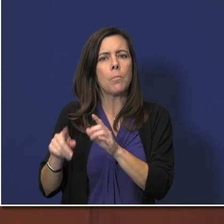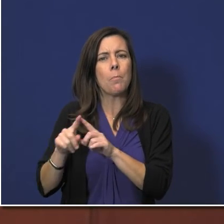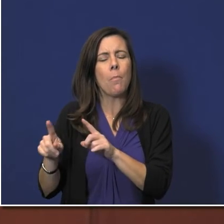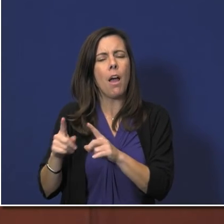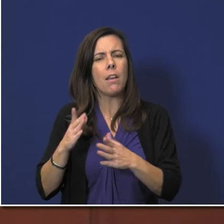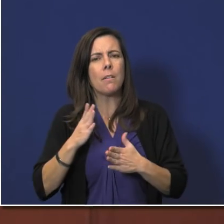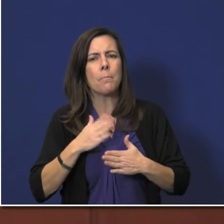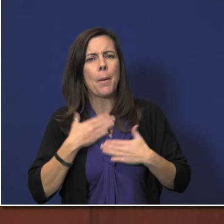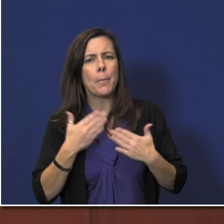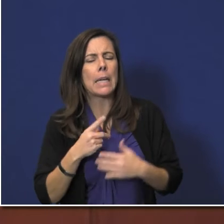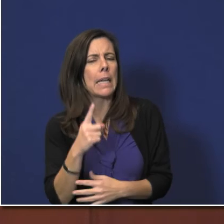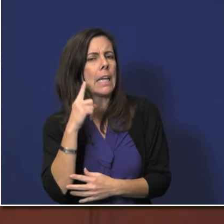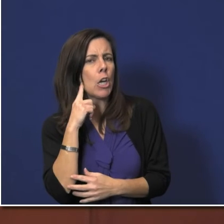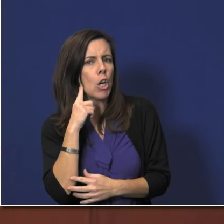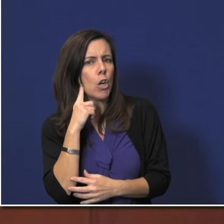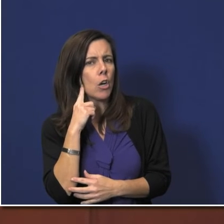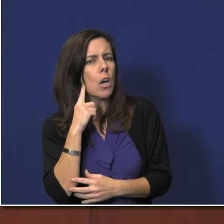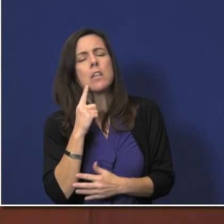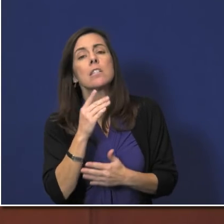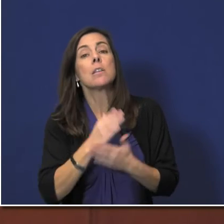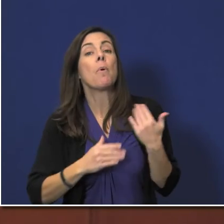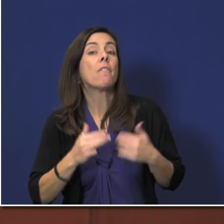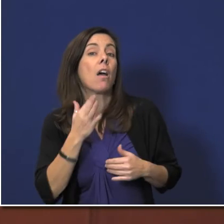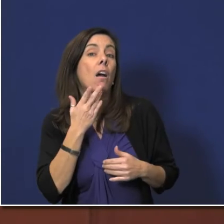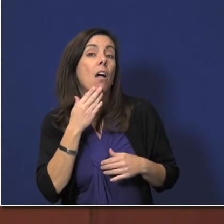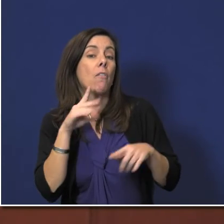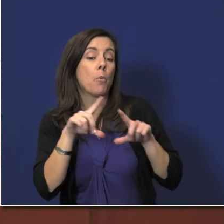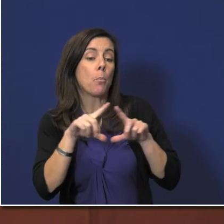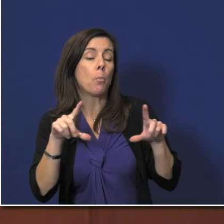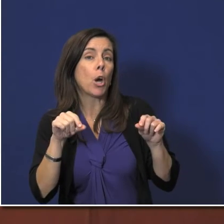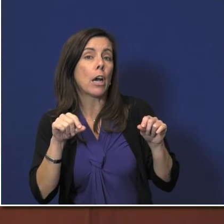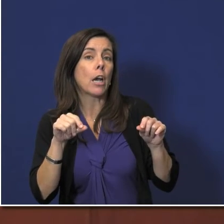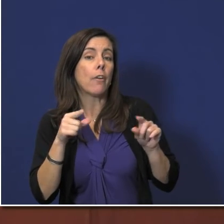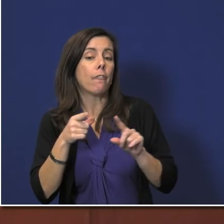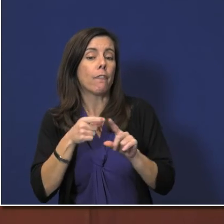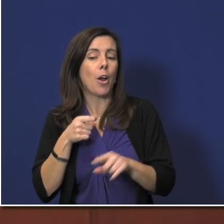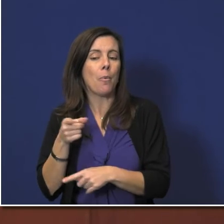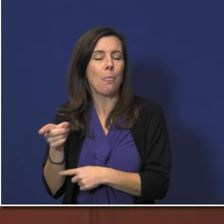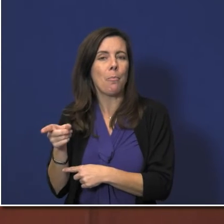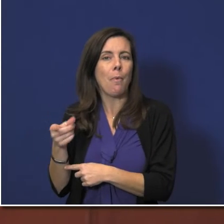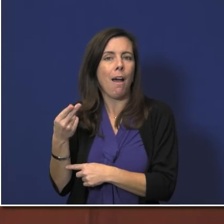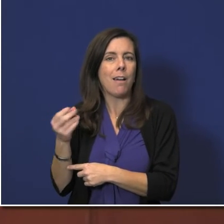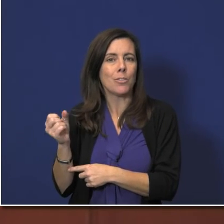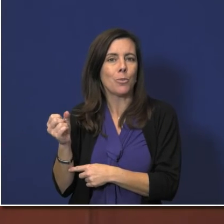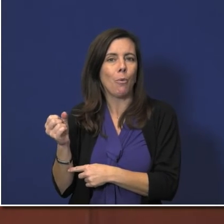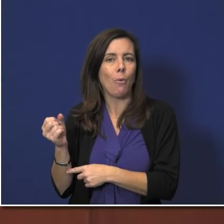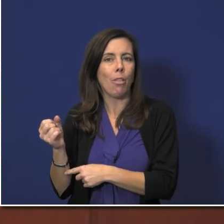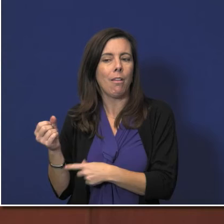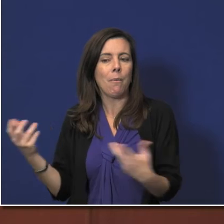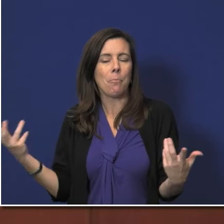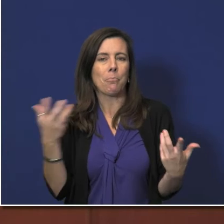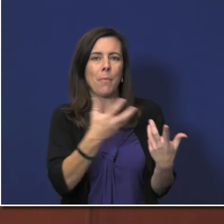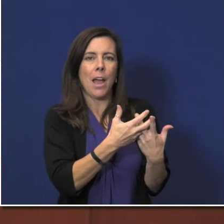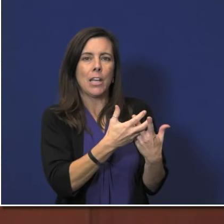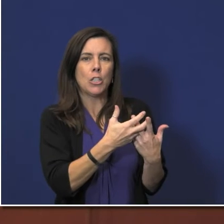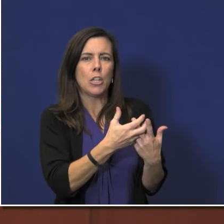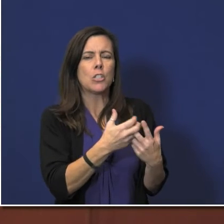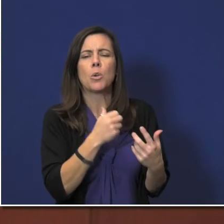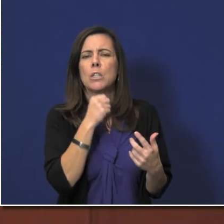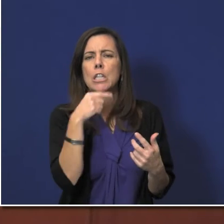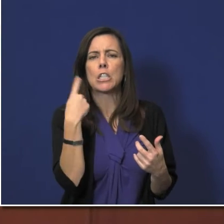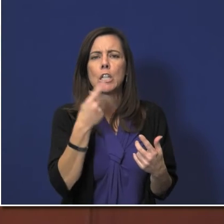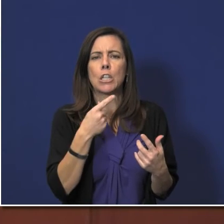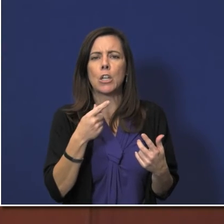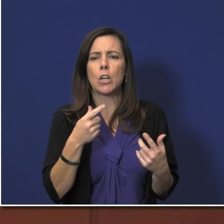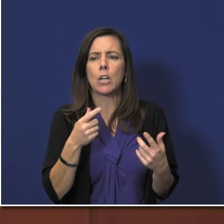that you're taking some of the color or the brick that's from the Cyfair High School, so it doesn't look quite